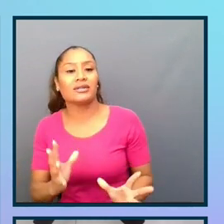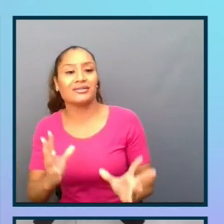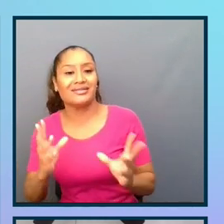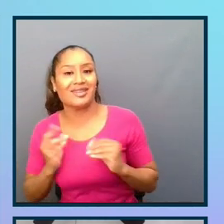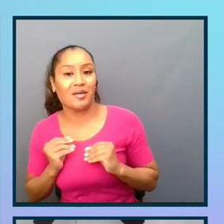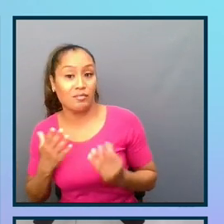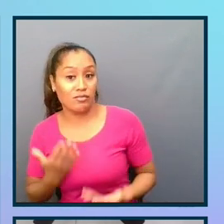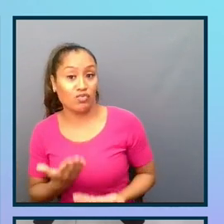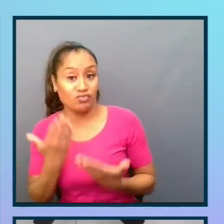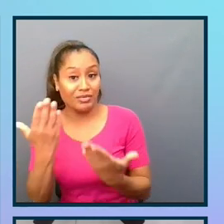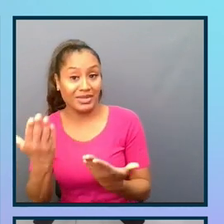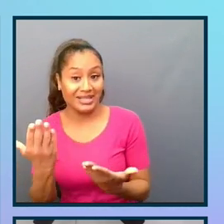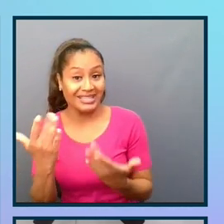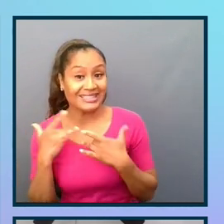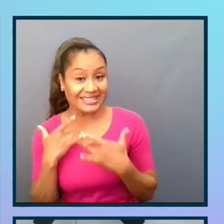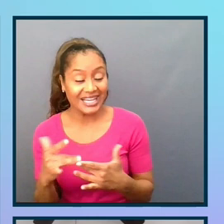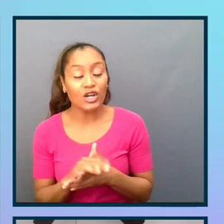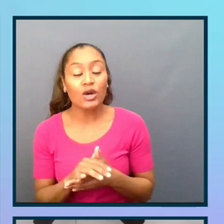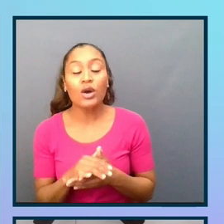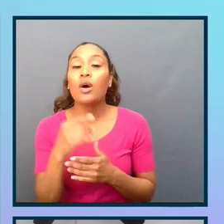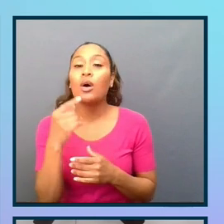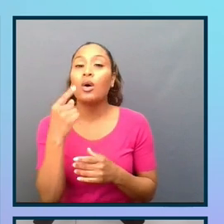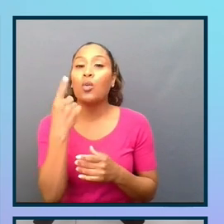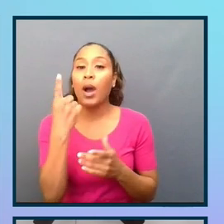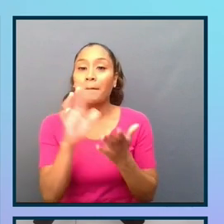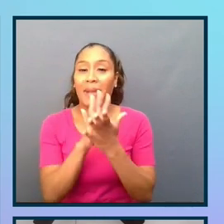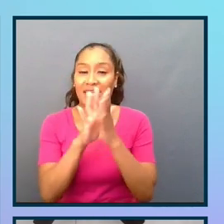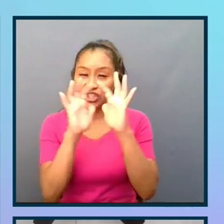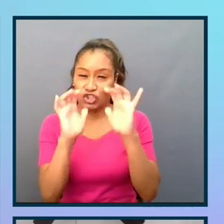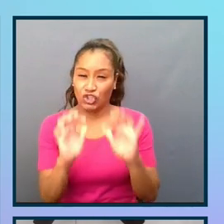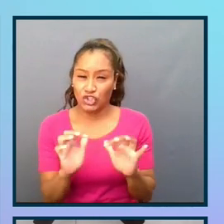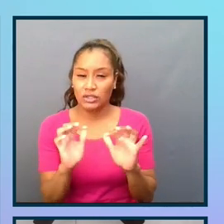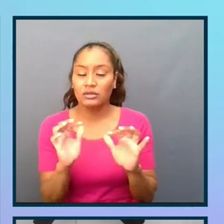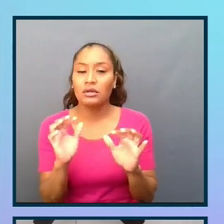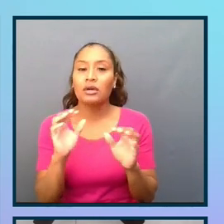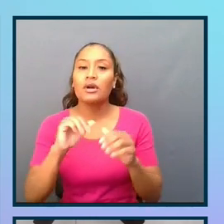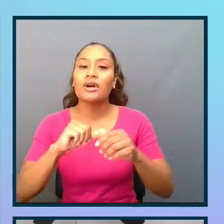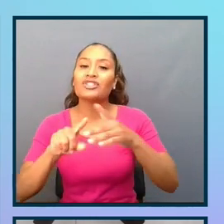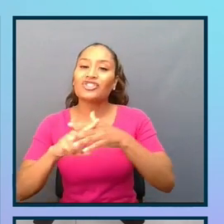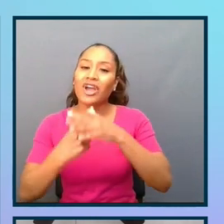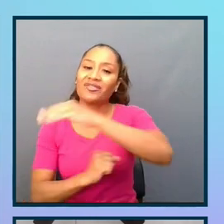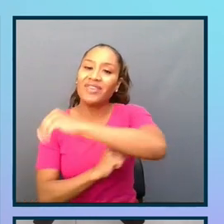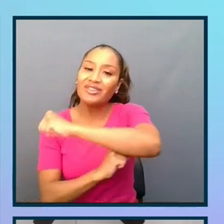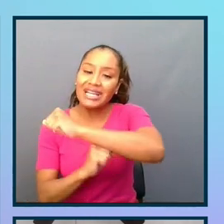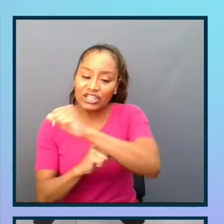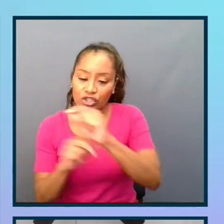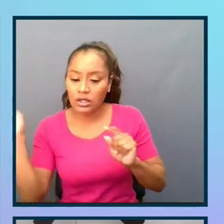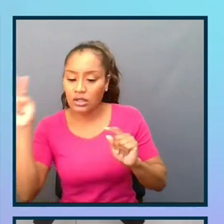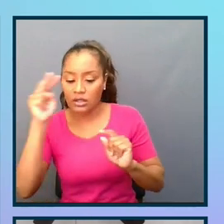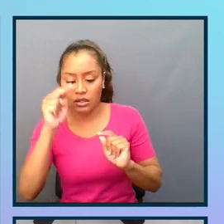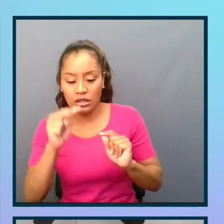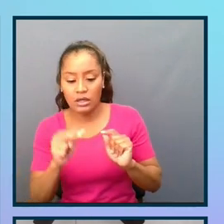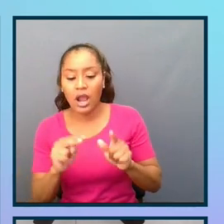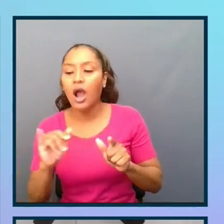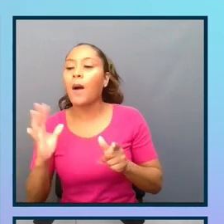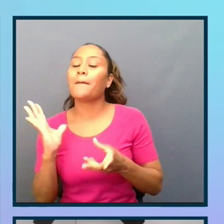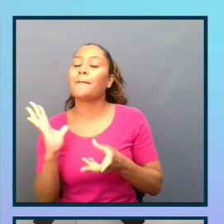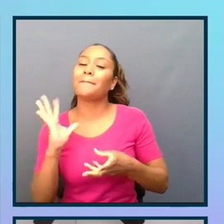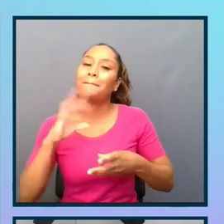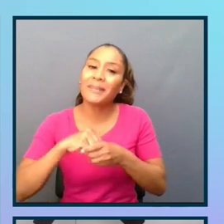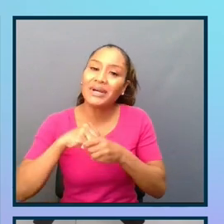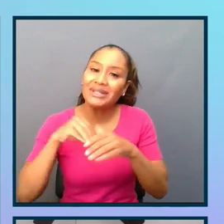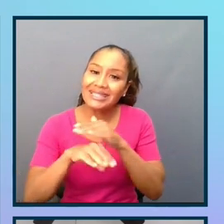recommendations. The one-pager forms the foundation to be able to build accessibility into our design and coded